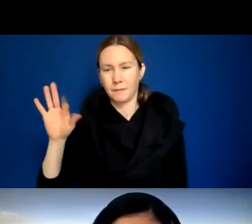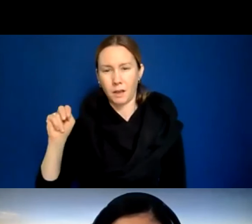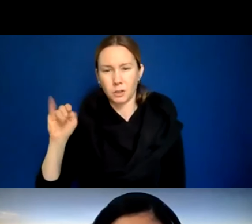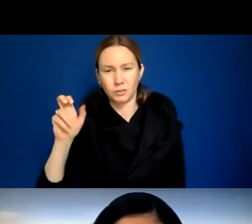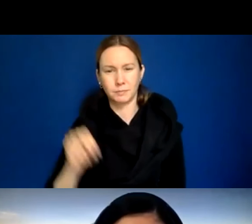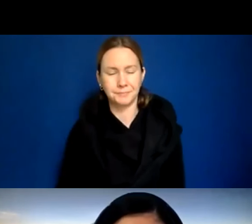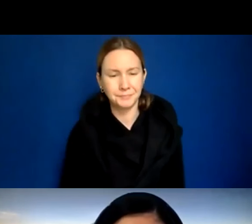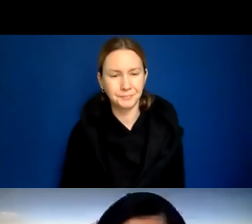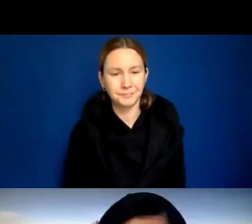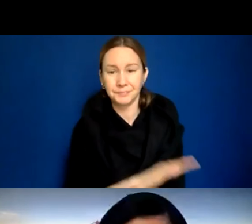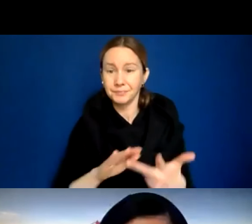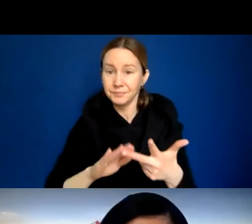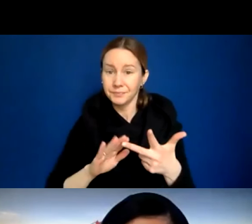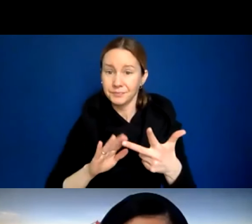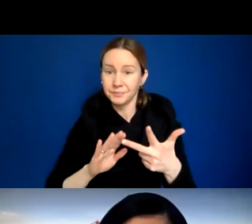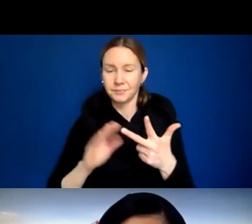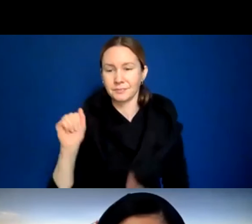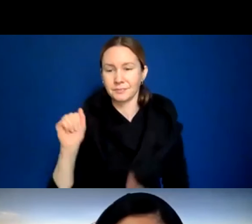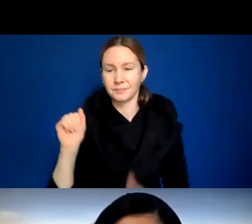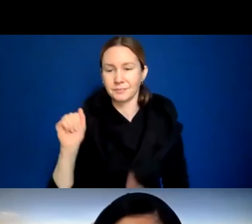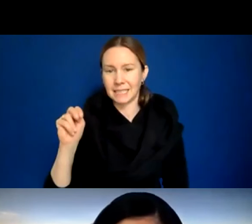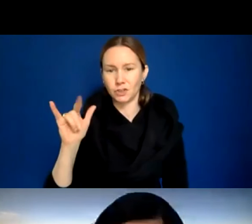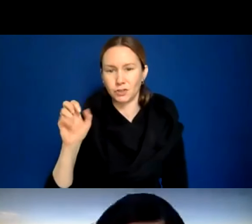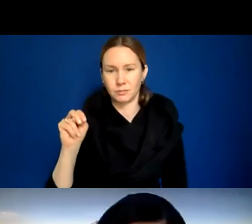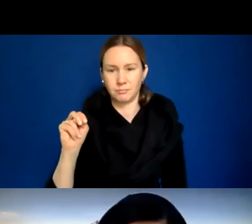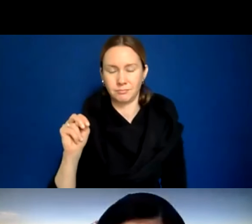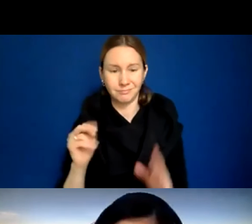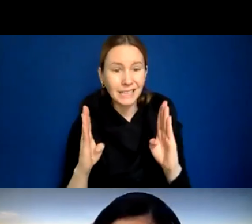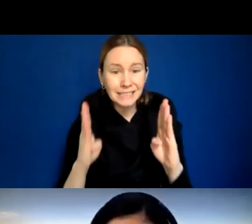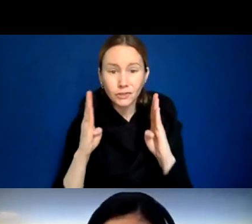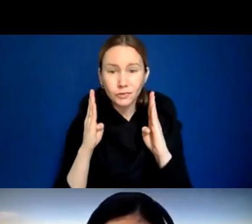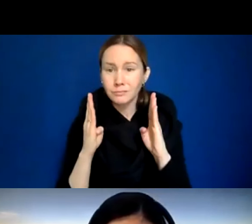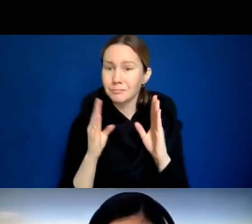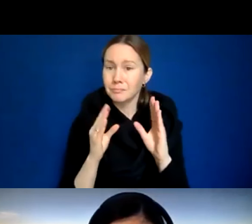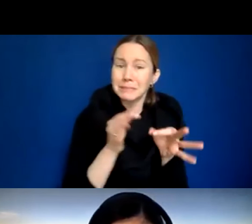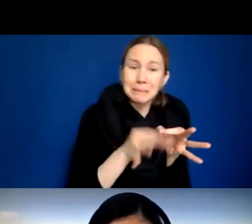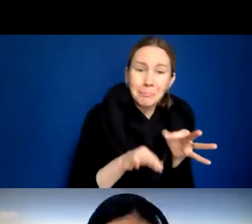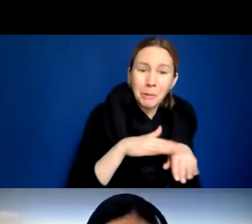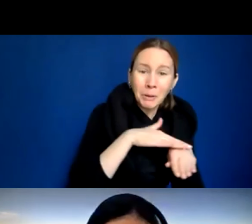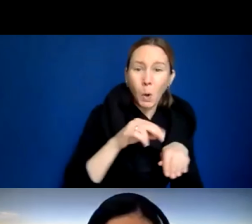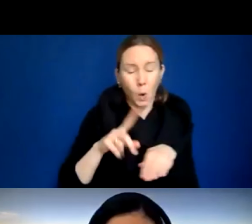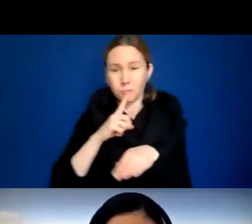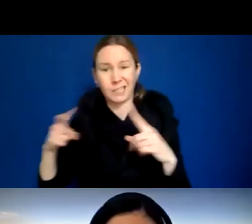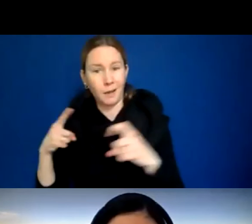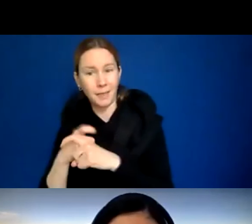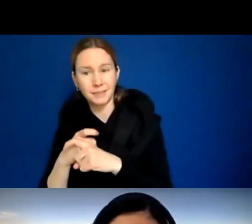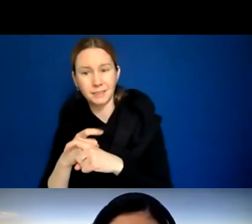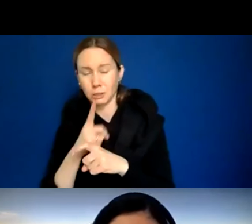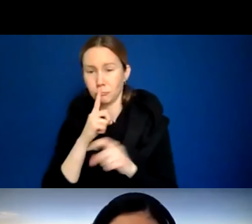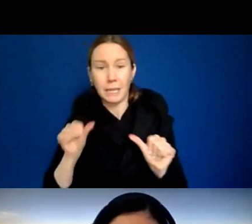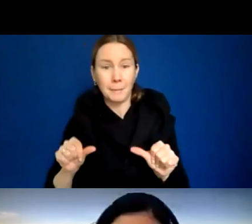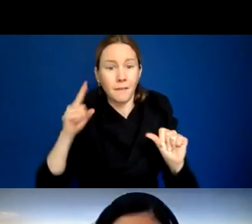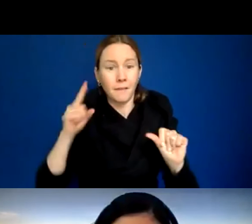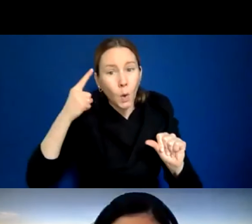Another cognitive domain is attention, and it can be simple or more, a little bit more complex, and it's really just the ability to focus